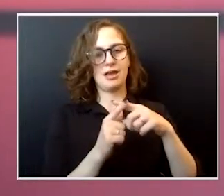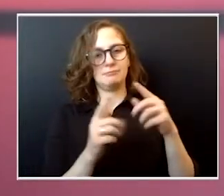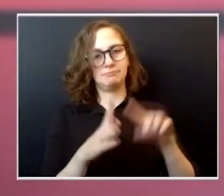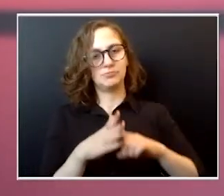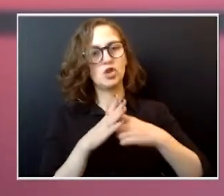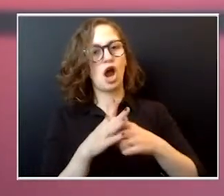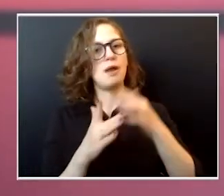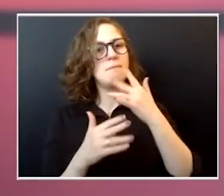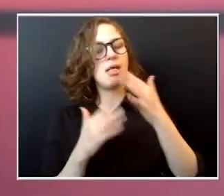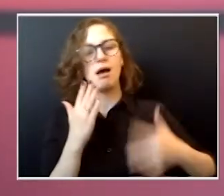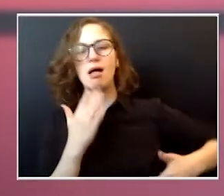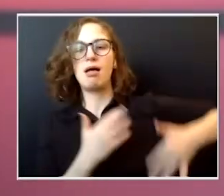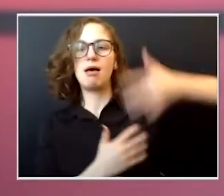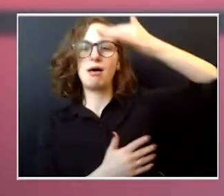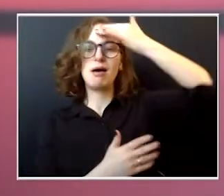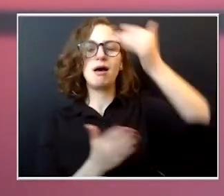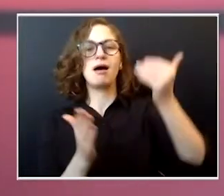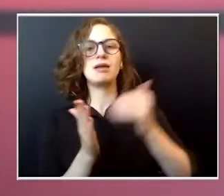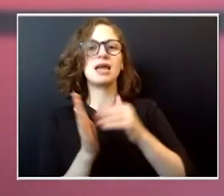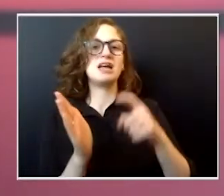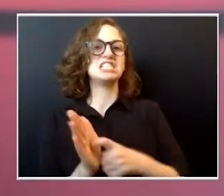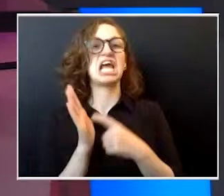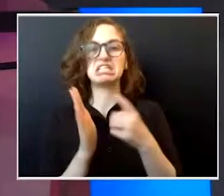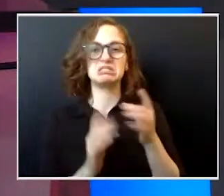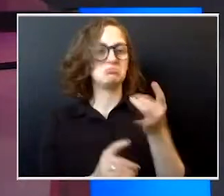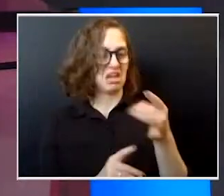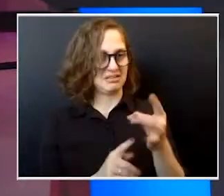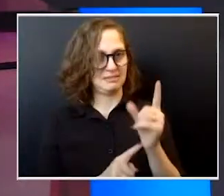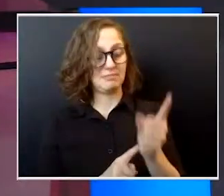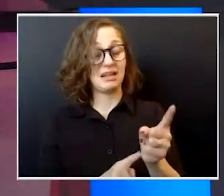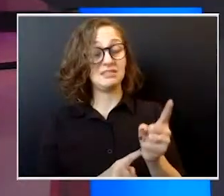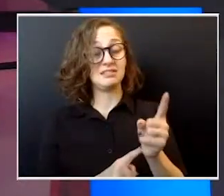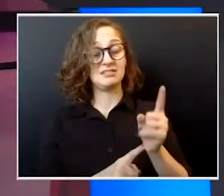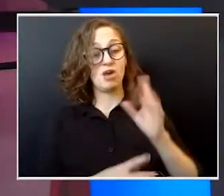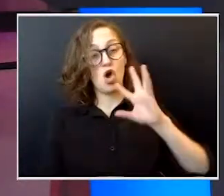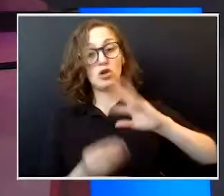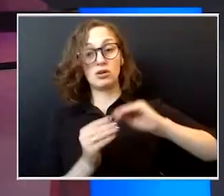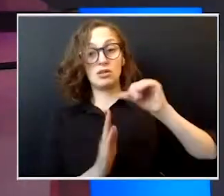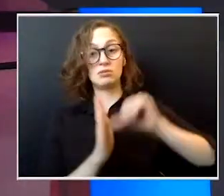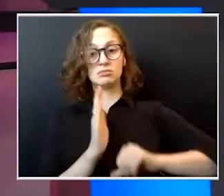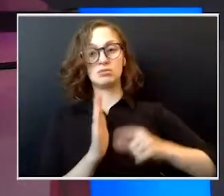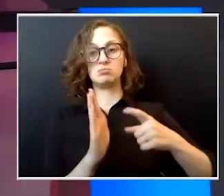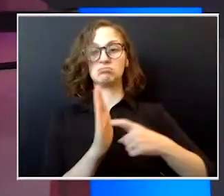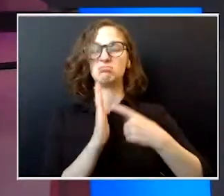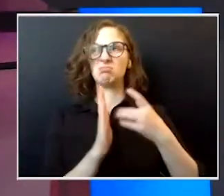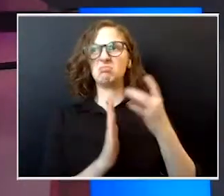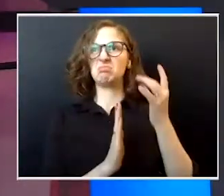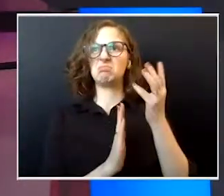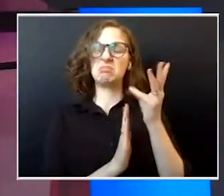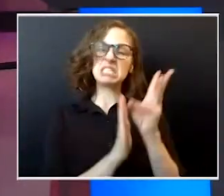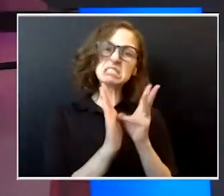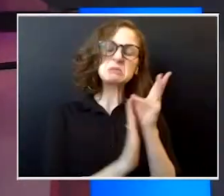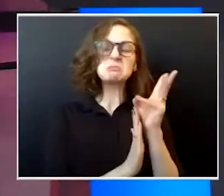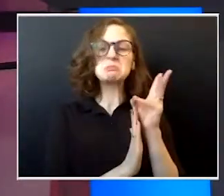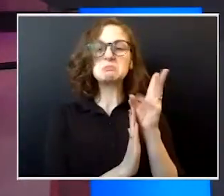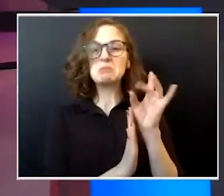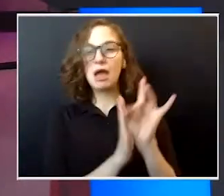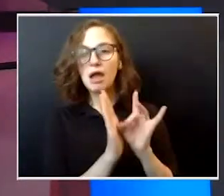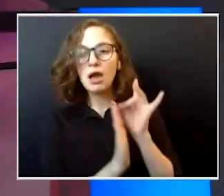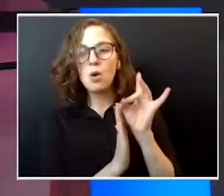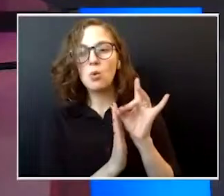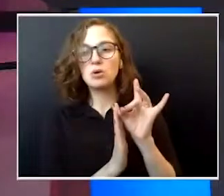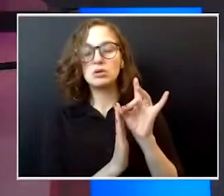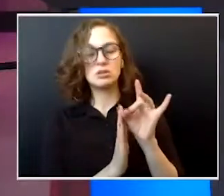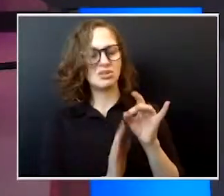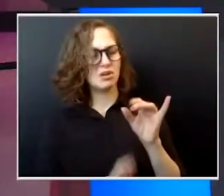takes 6 hours, 8 hours. Wow. And so for 6 to 8 hours,